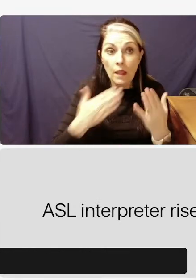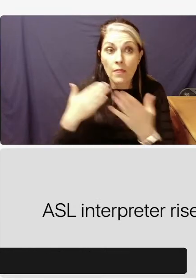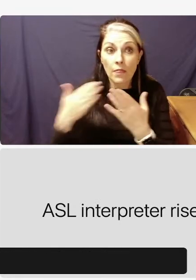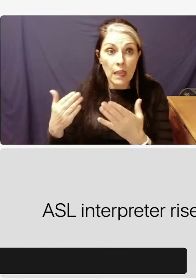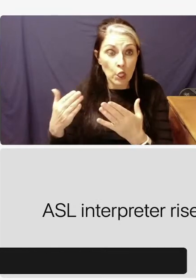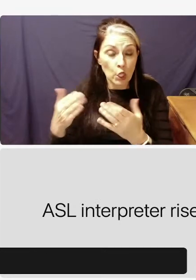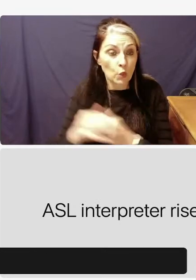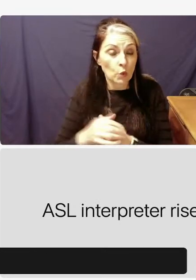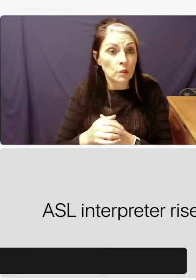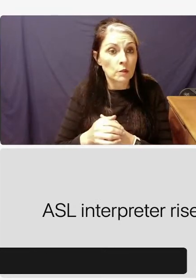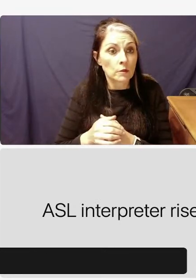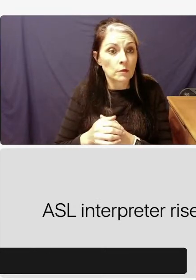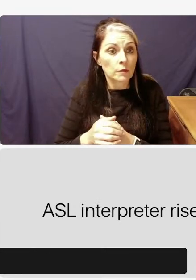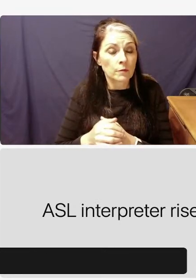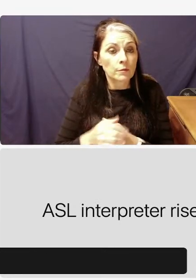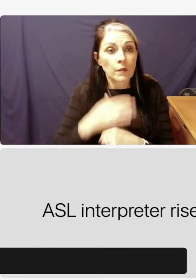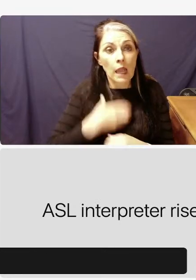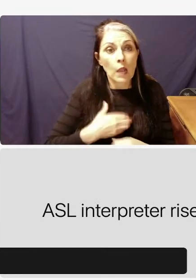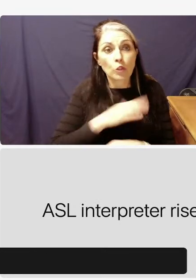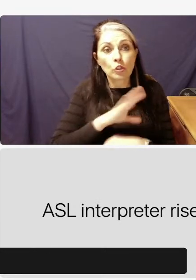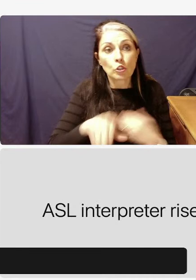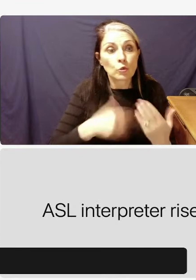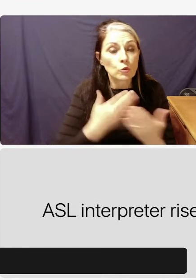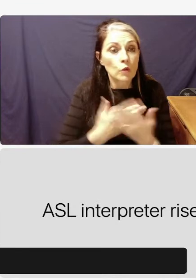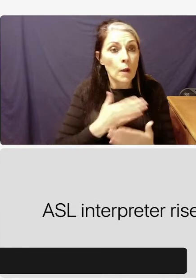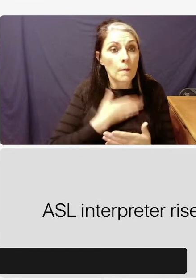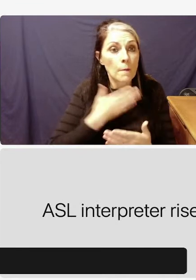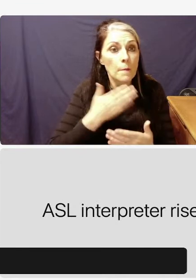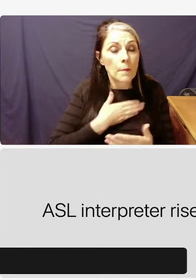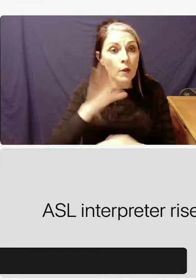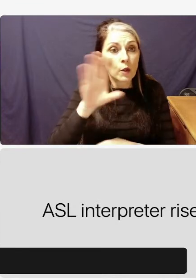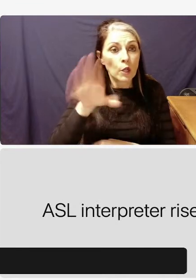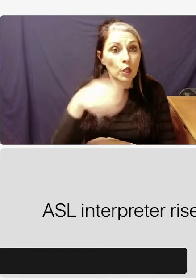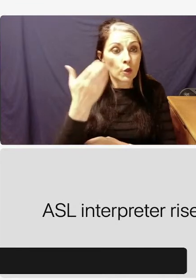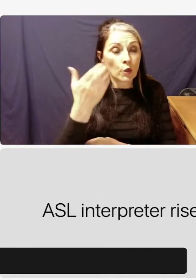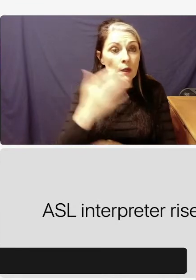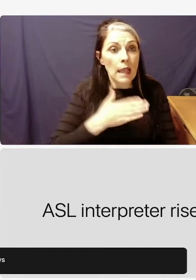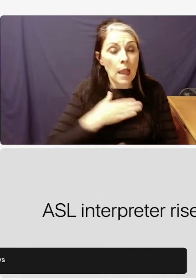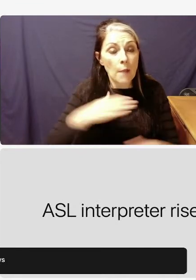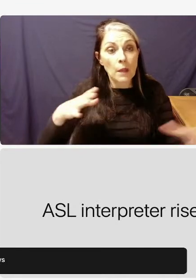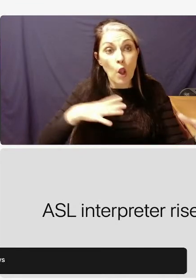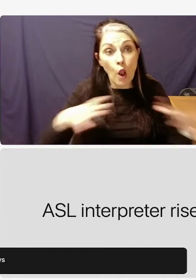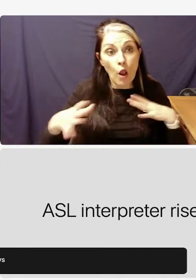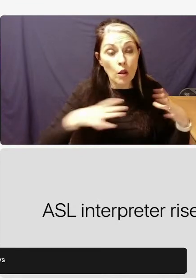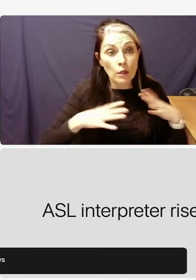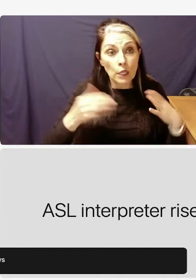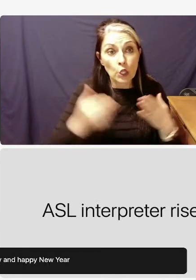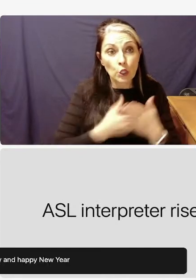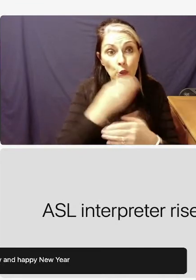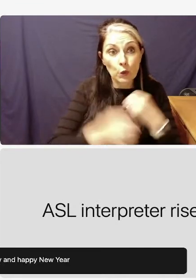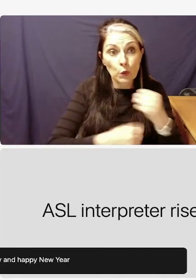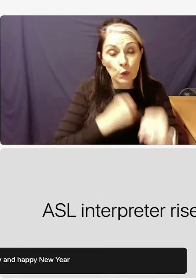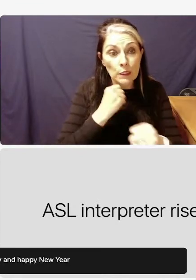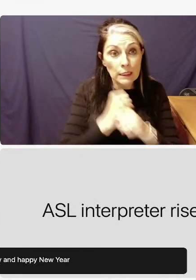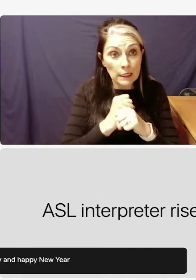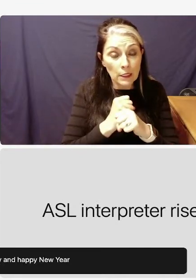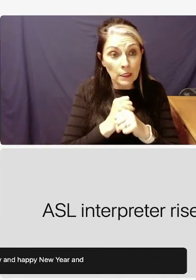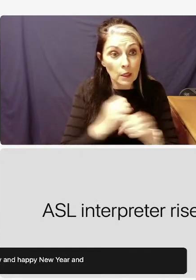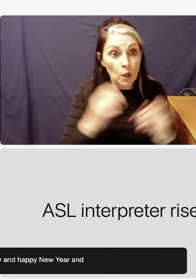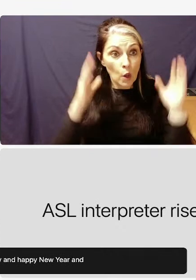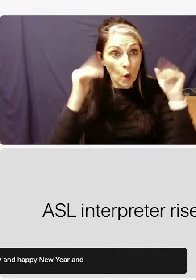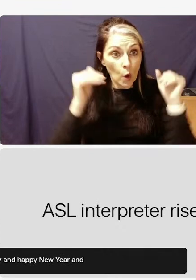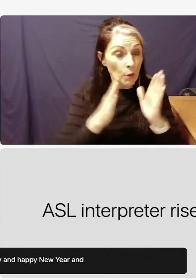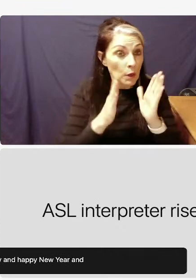and i wish you all a merry christmas happy holiday and happy new year and hoping and